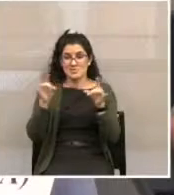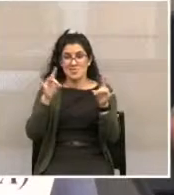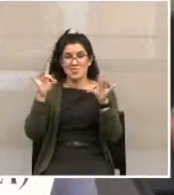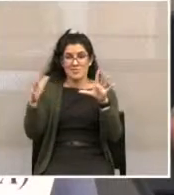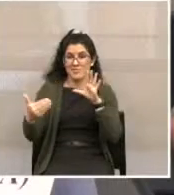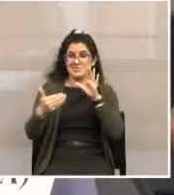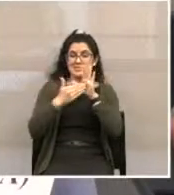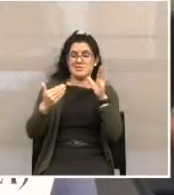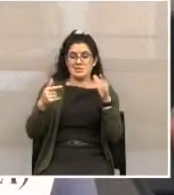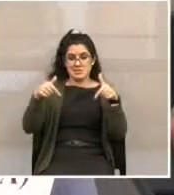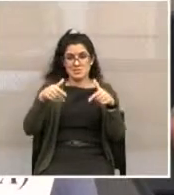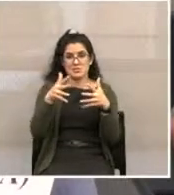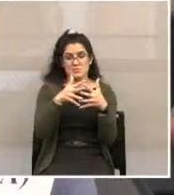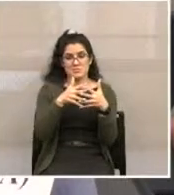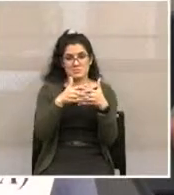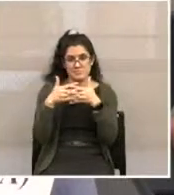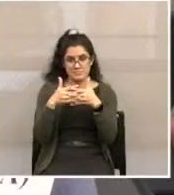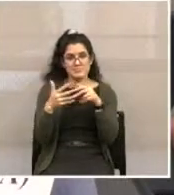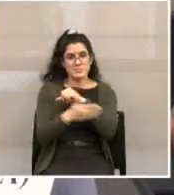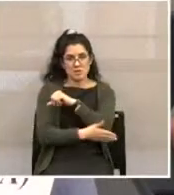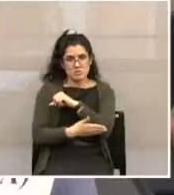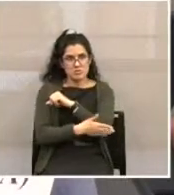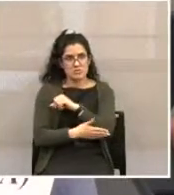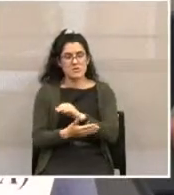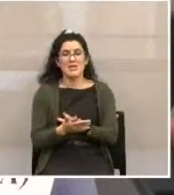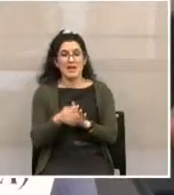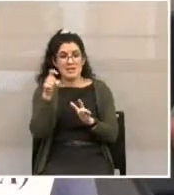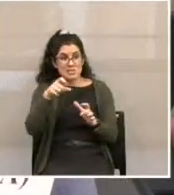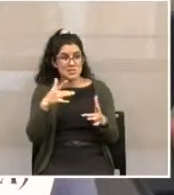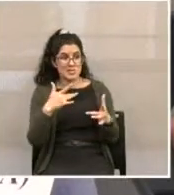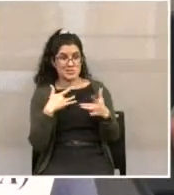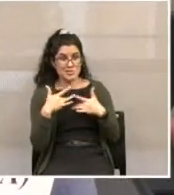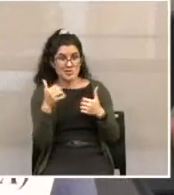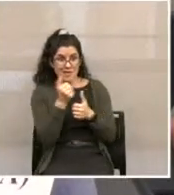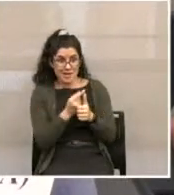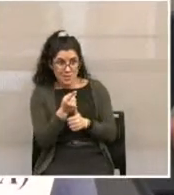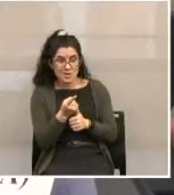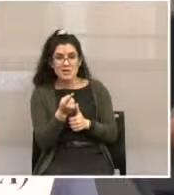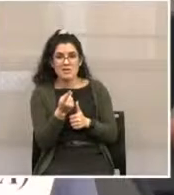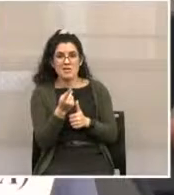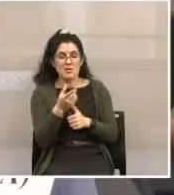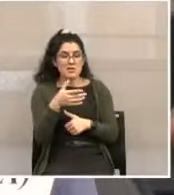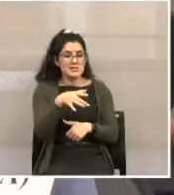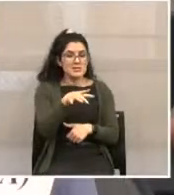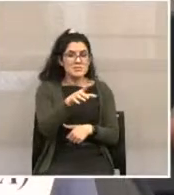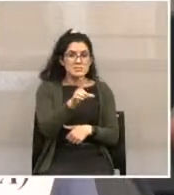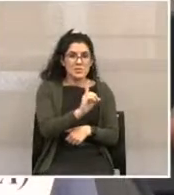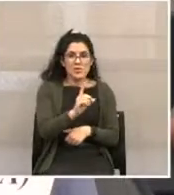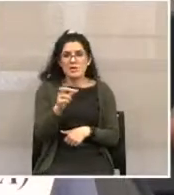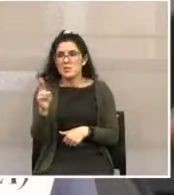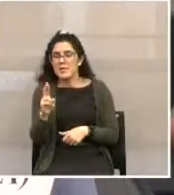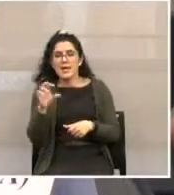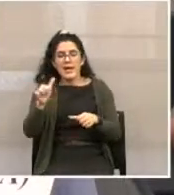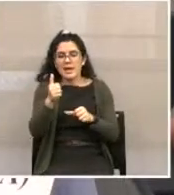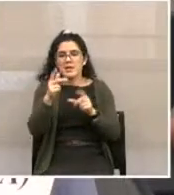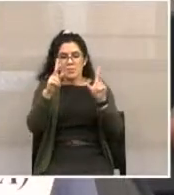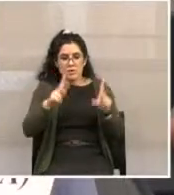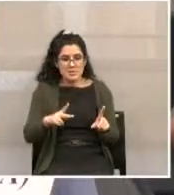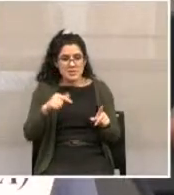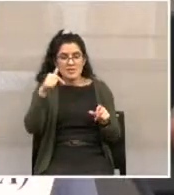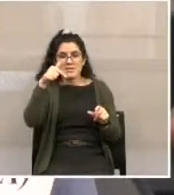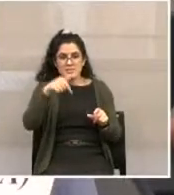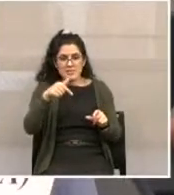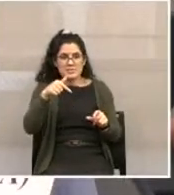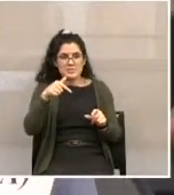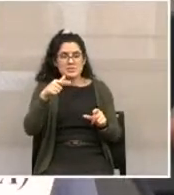this country. And that should be a concern of everybody across the aisle, Democrats and Republicans. This is not a partisan